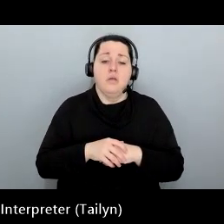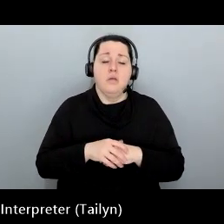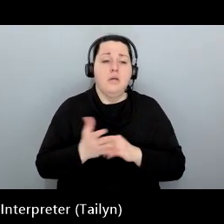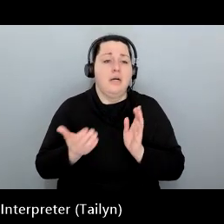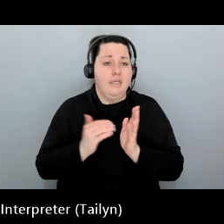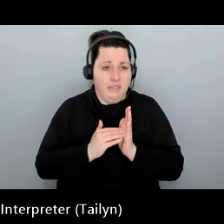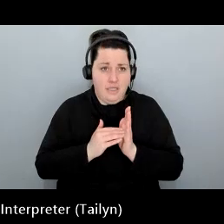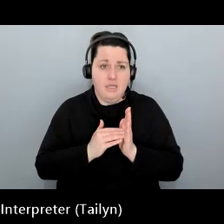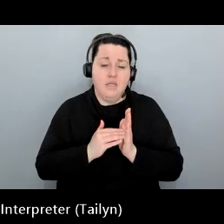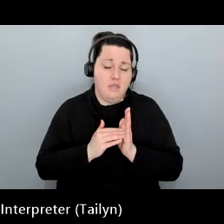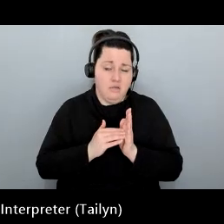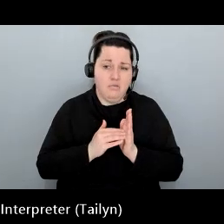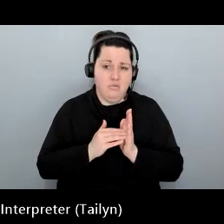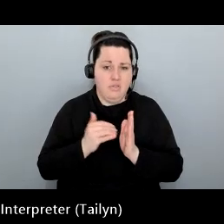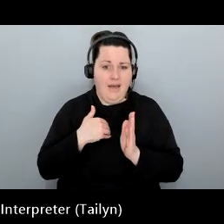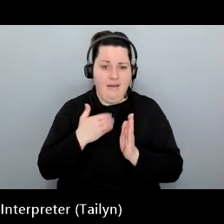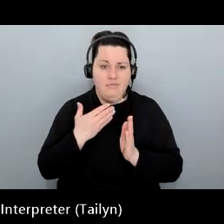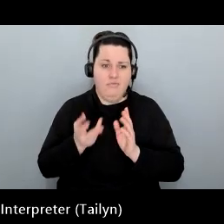putting this back in perspective,